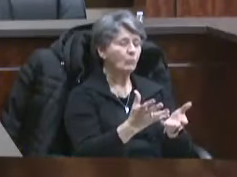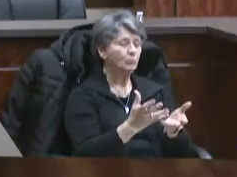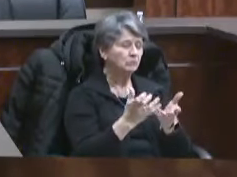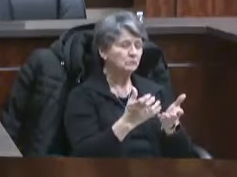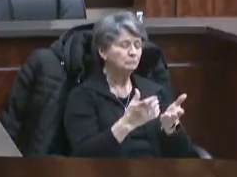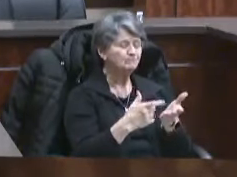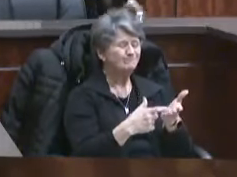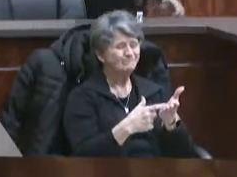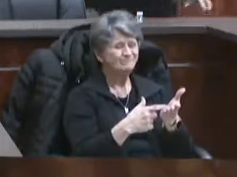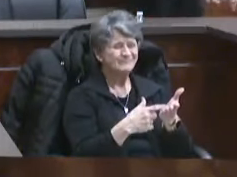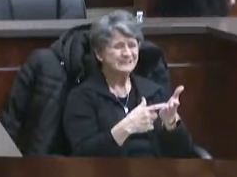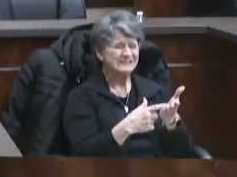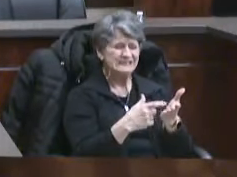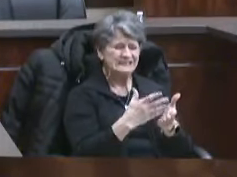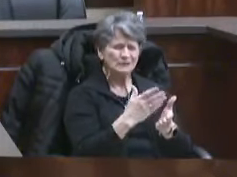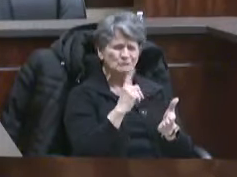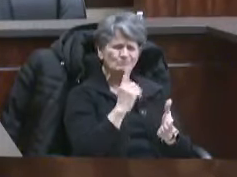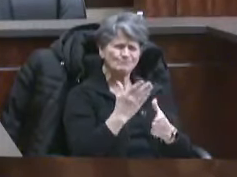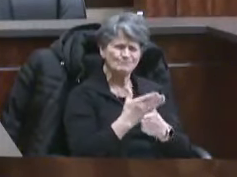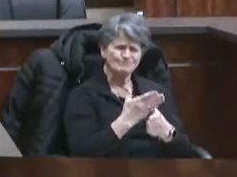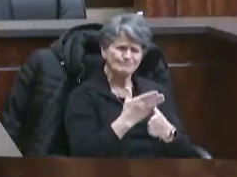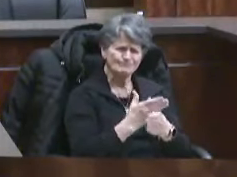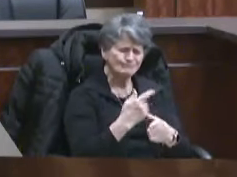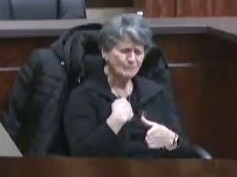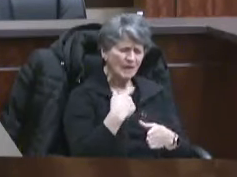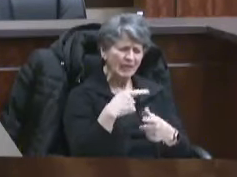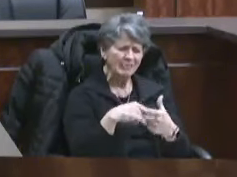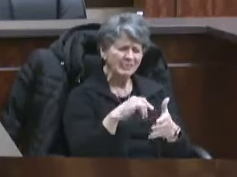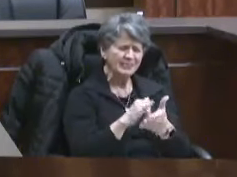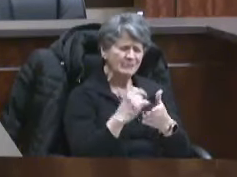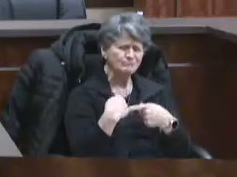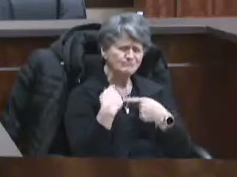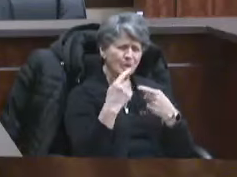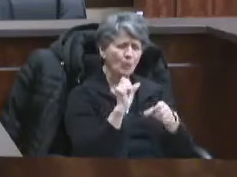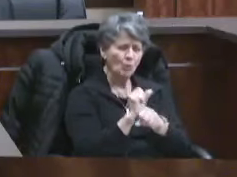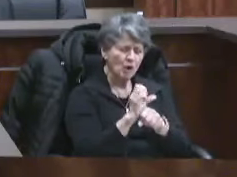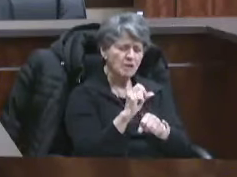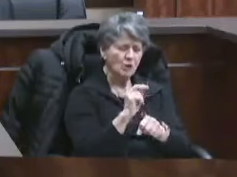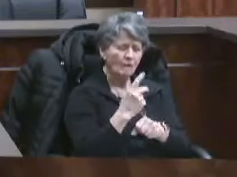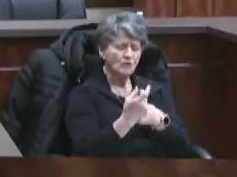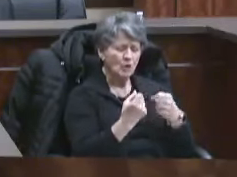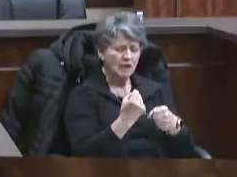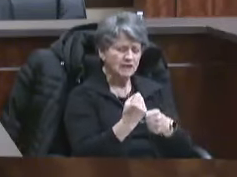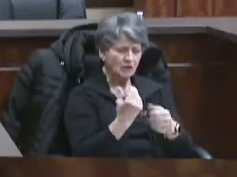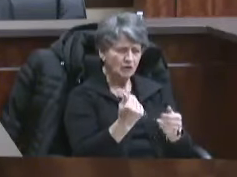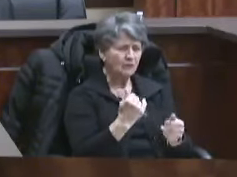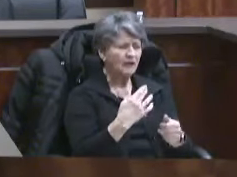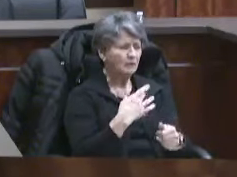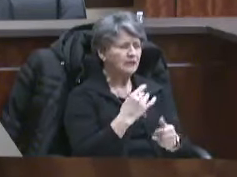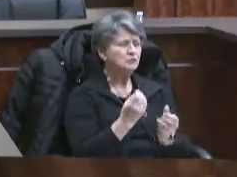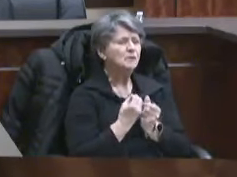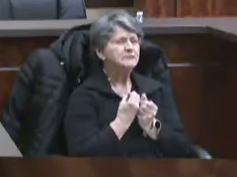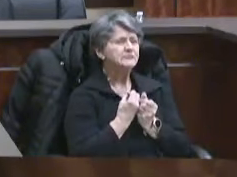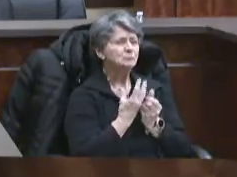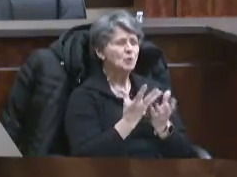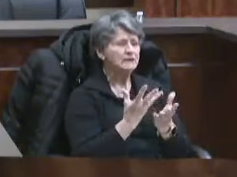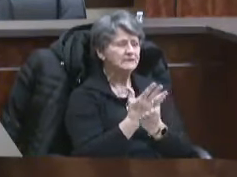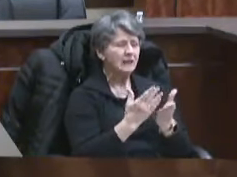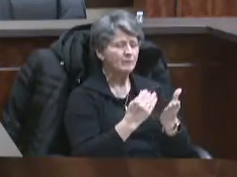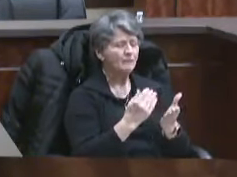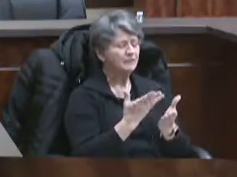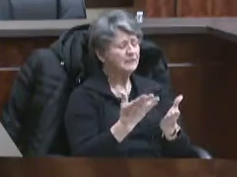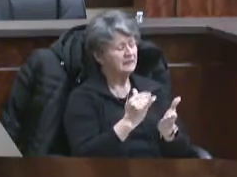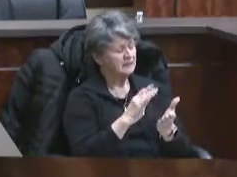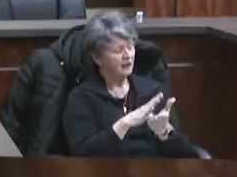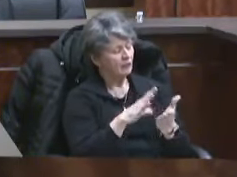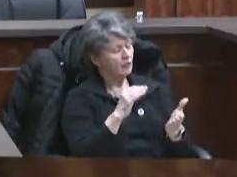peeve that I've been working on for a year now, and I'd like to express some of my findings to the public and